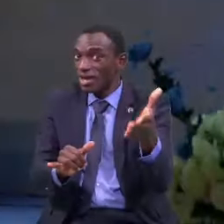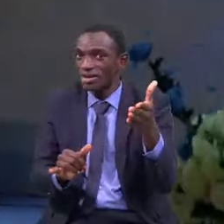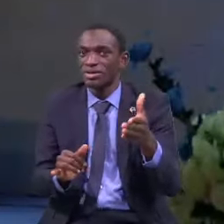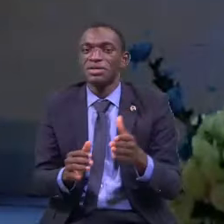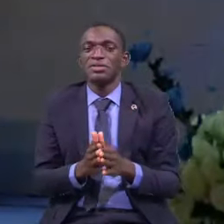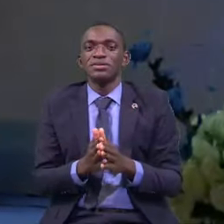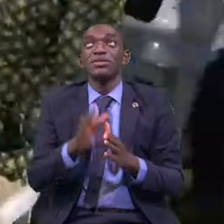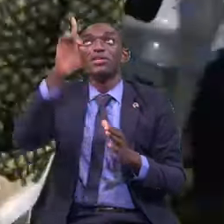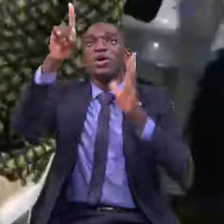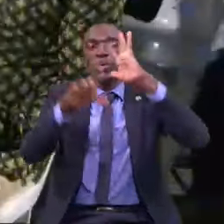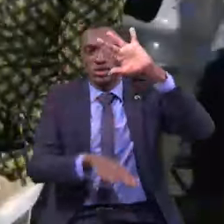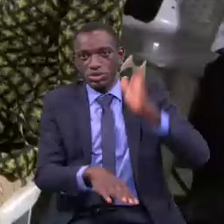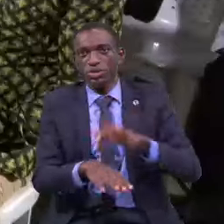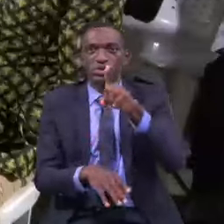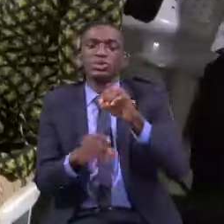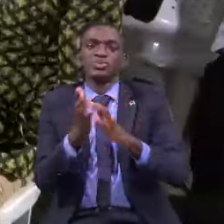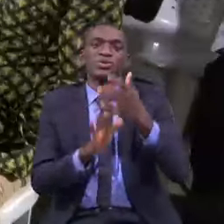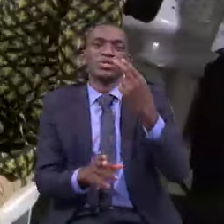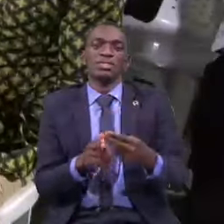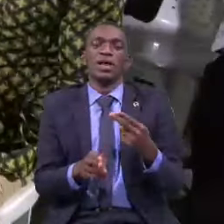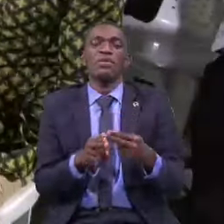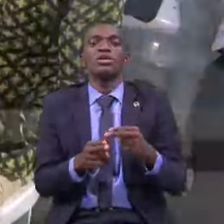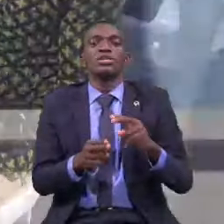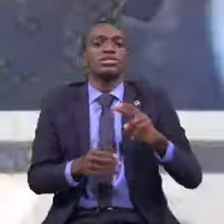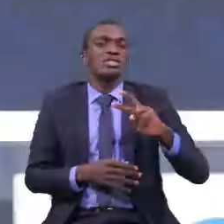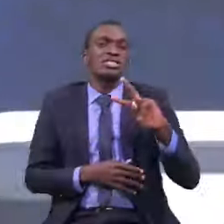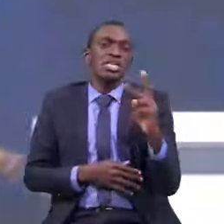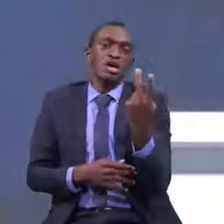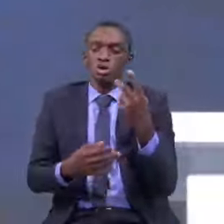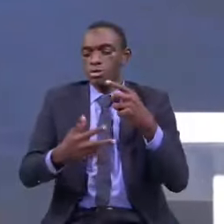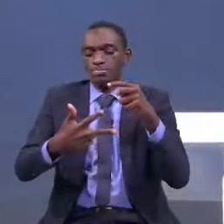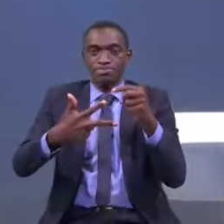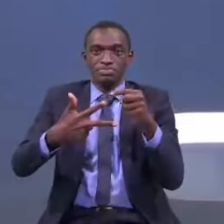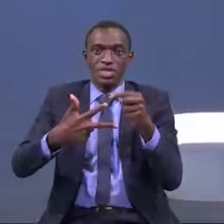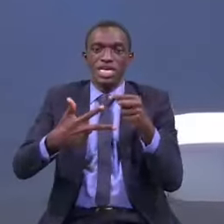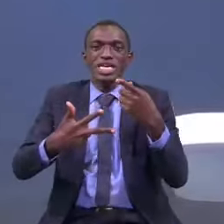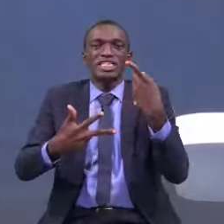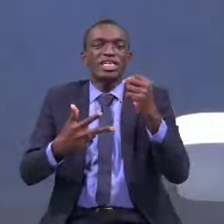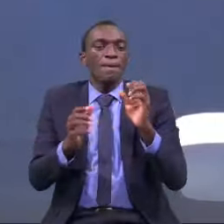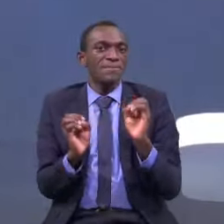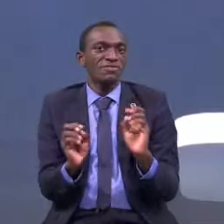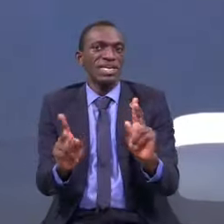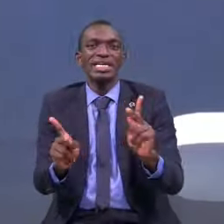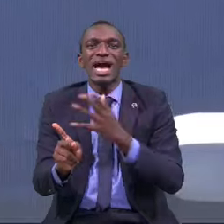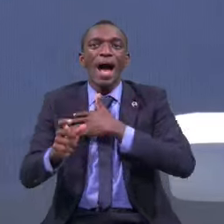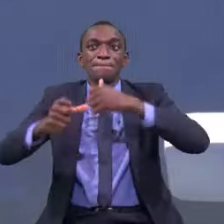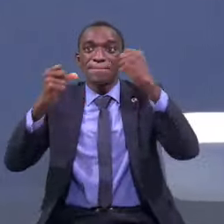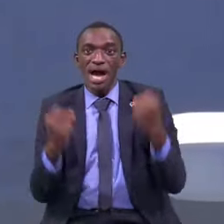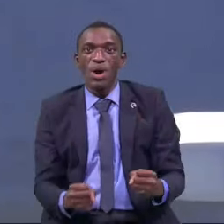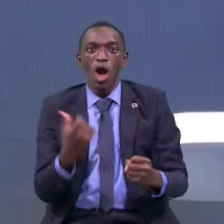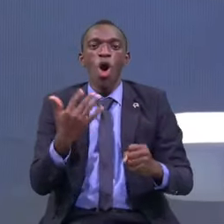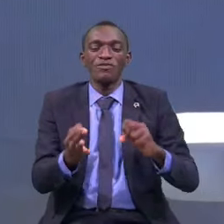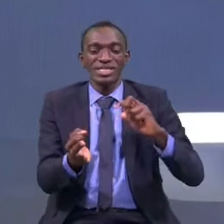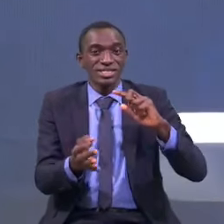will touch you. Number two, the privilege and power of a single touch.